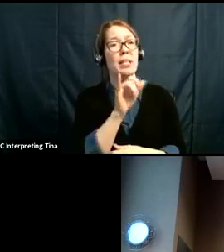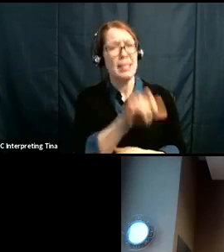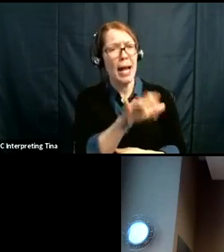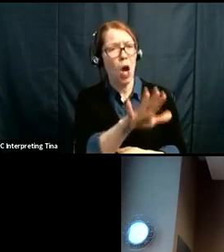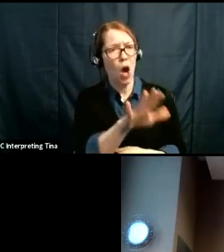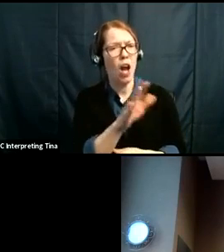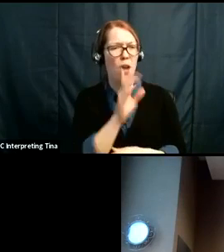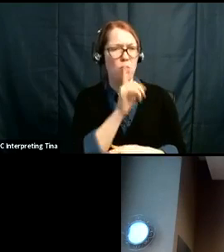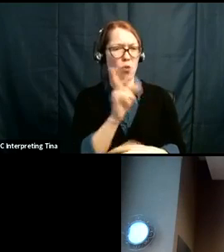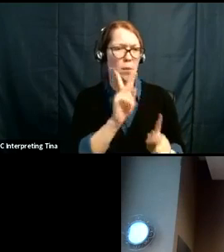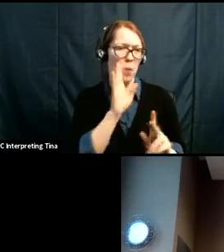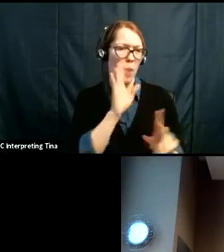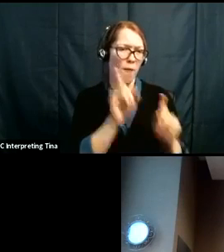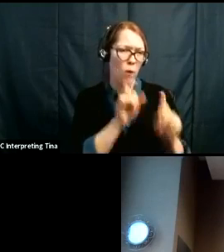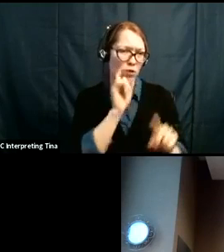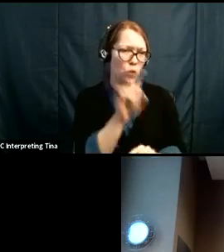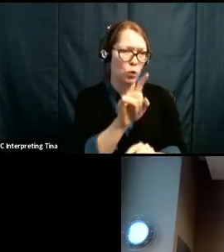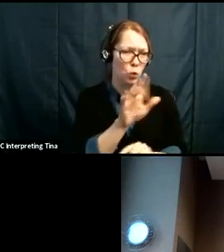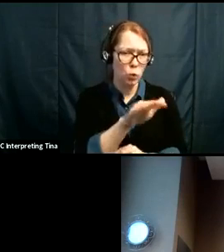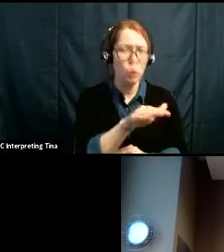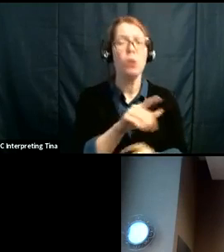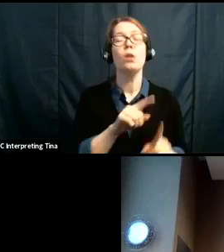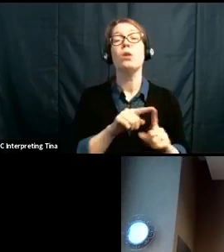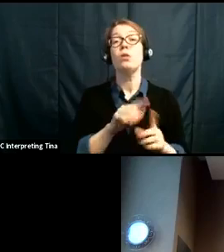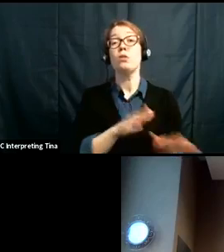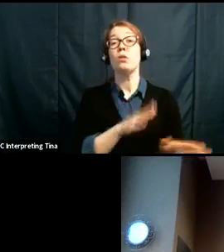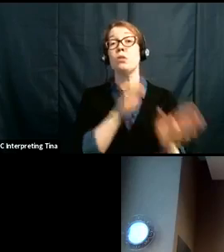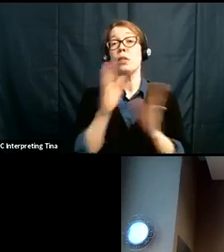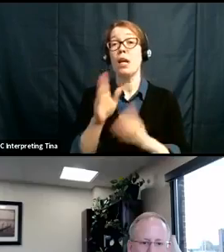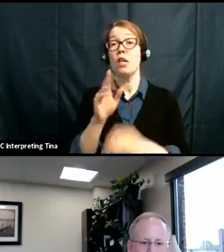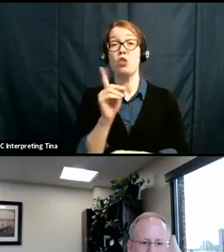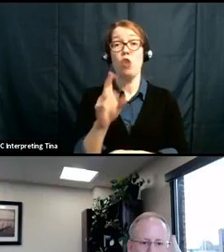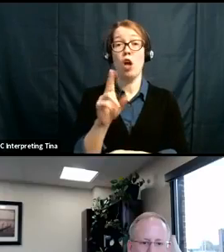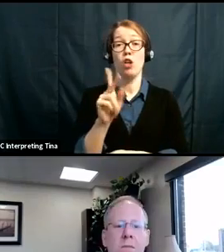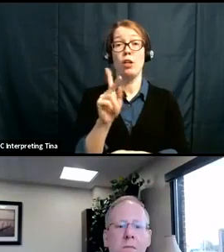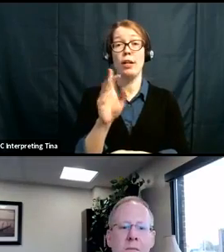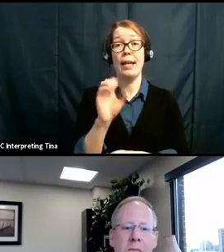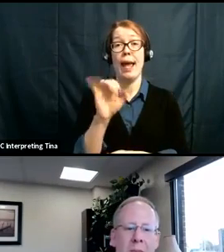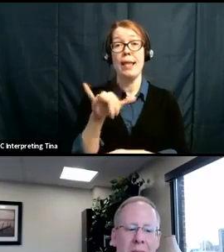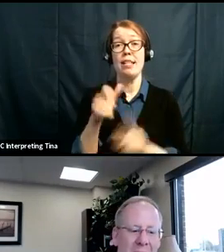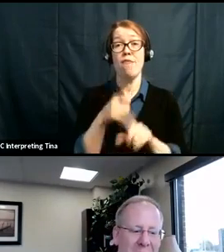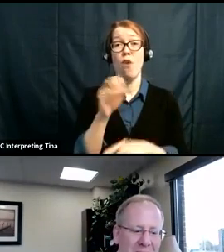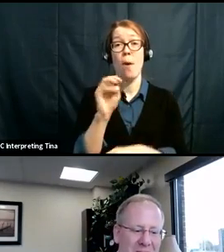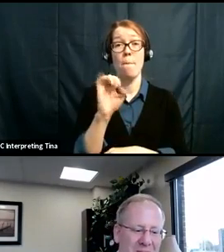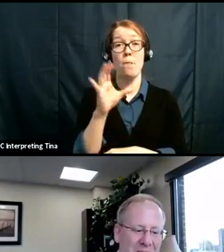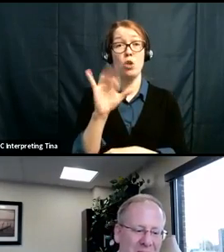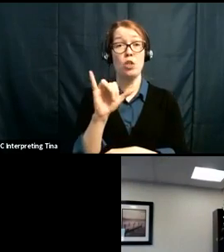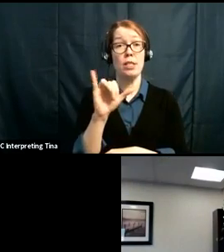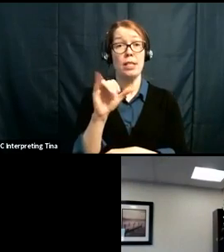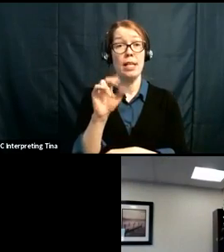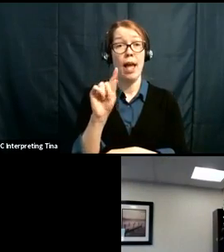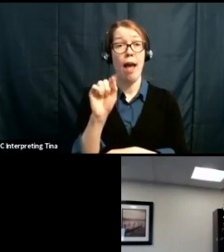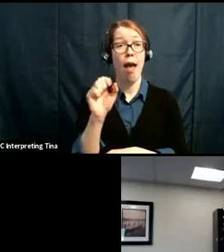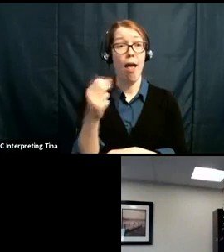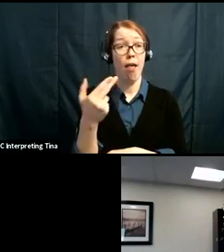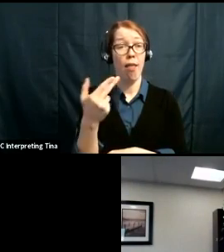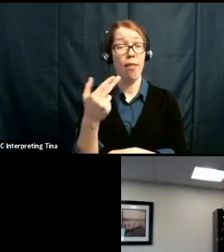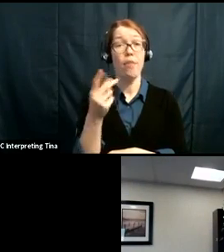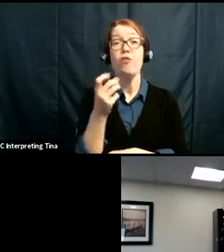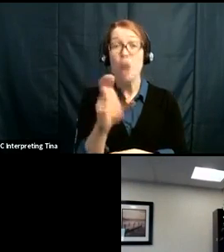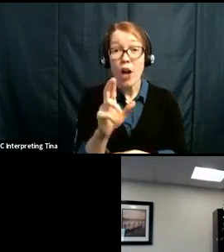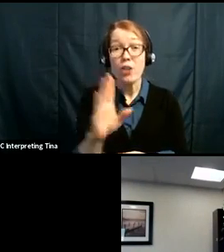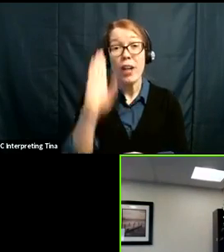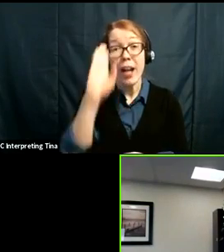be some questions here. Next up is Dr. Casey from Mercy Health. Doctor, hello,